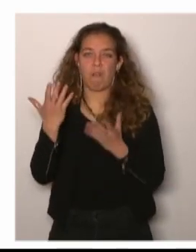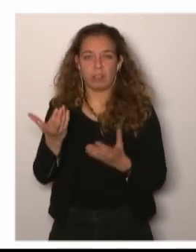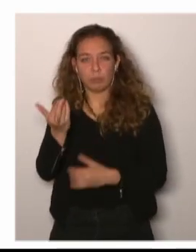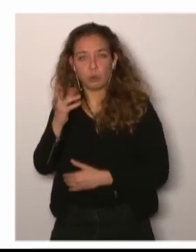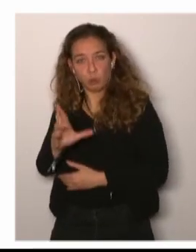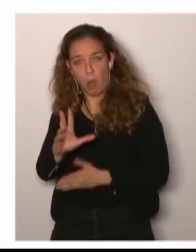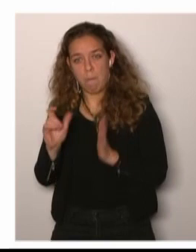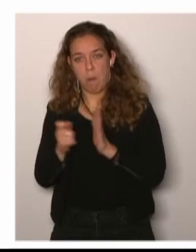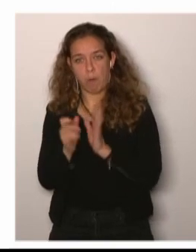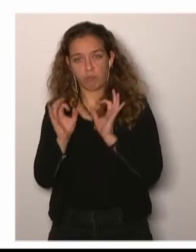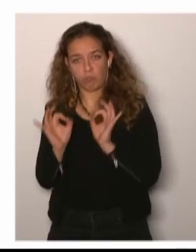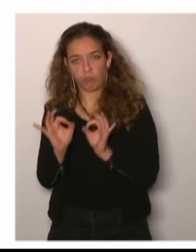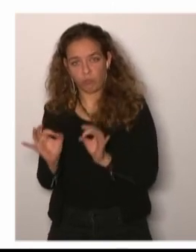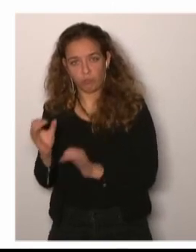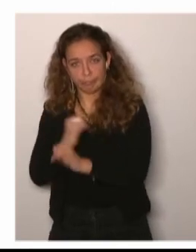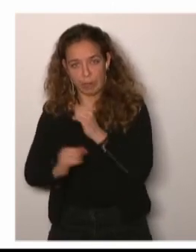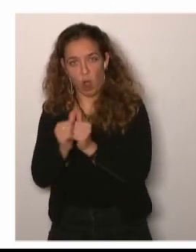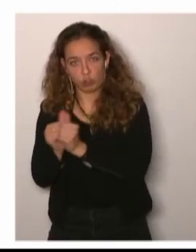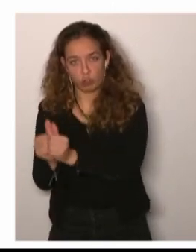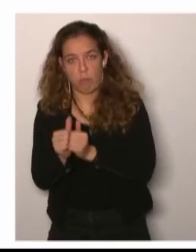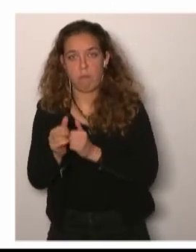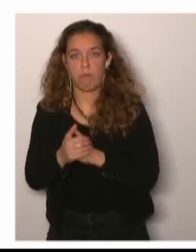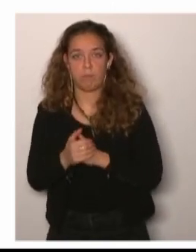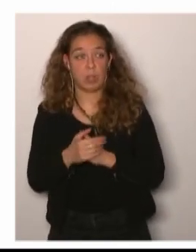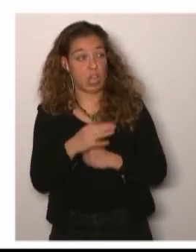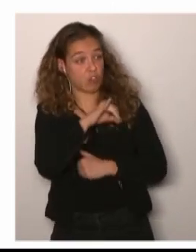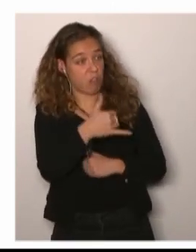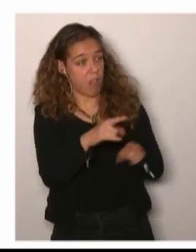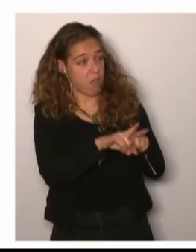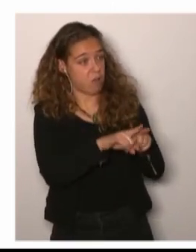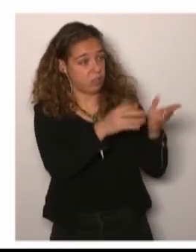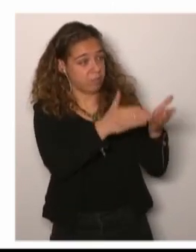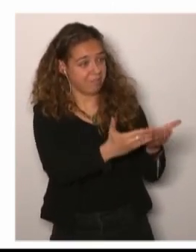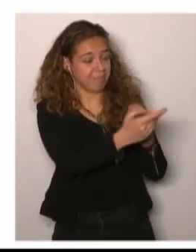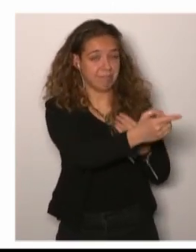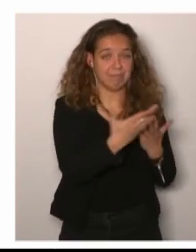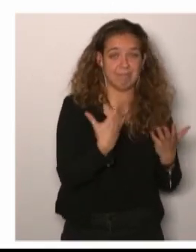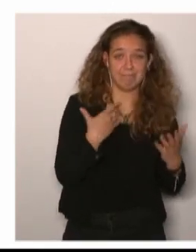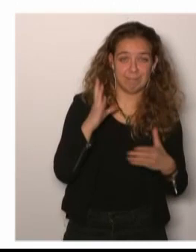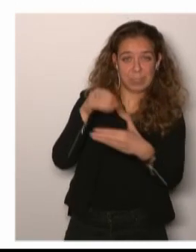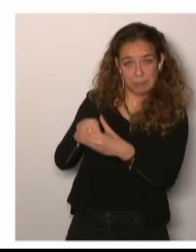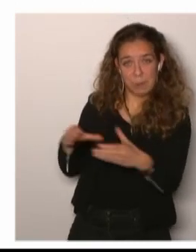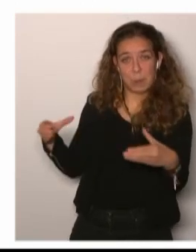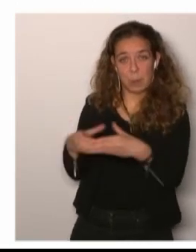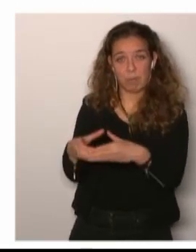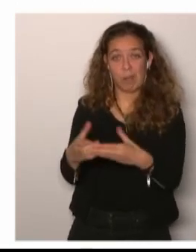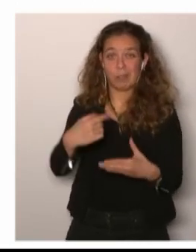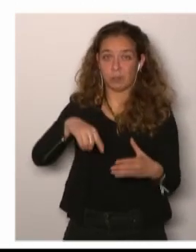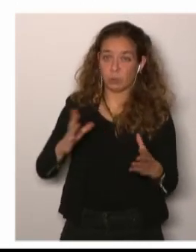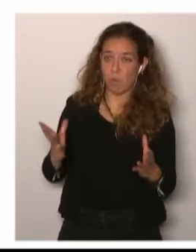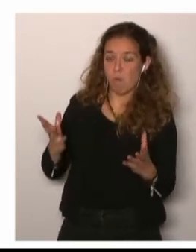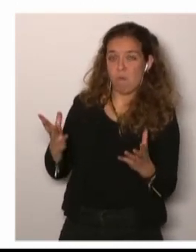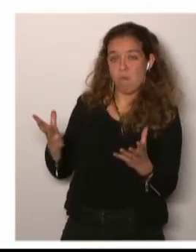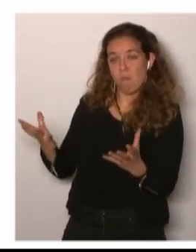the stakeholder groups. So we've really thrown the door open to the involvement of stakeholder groups.